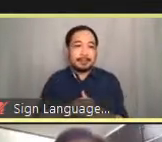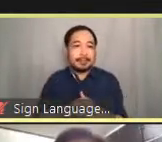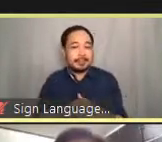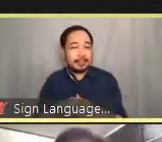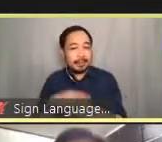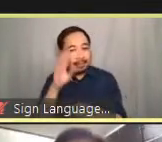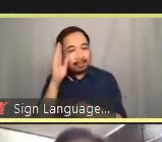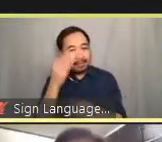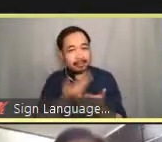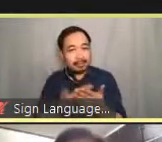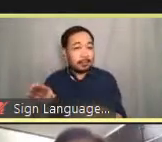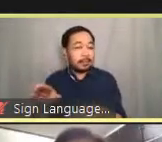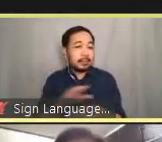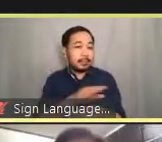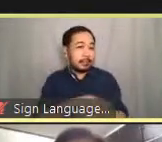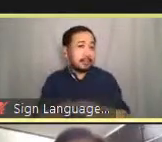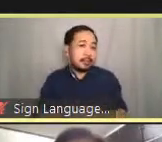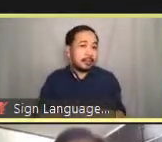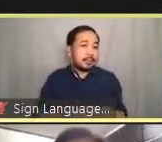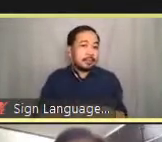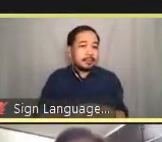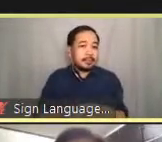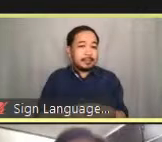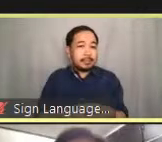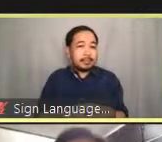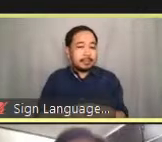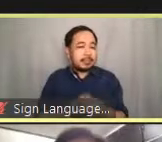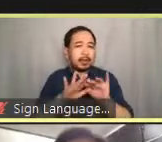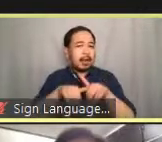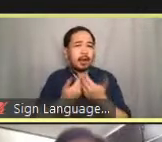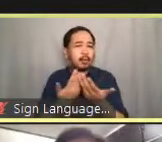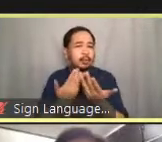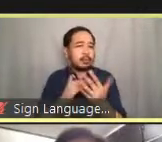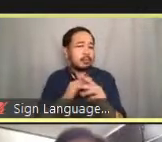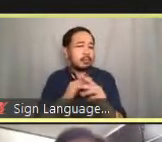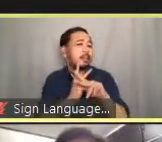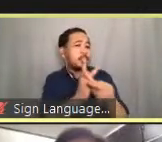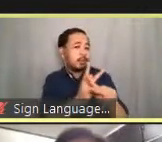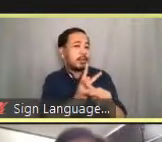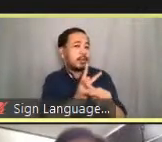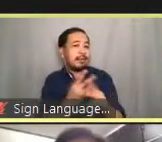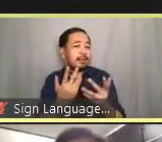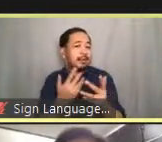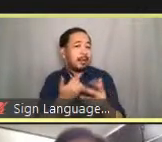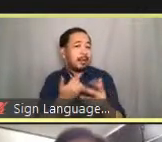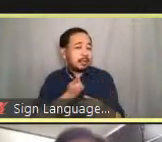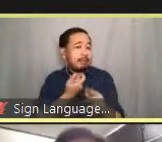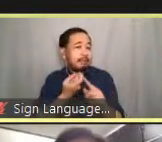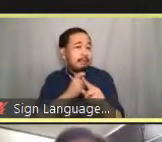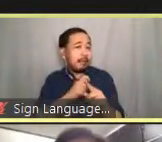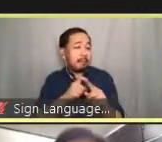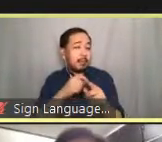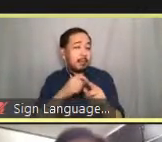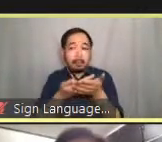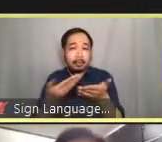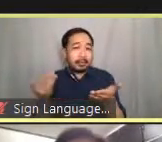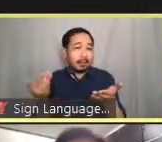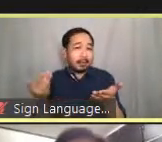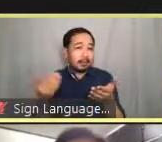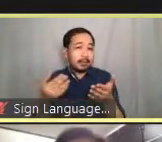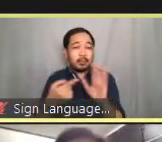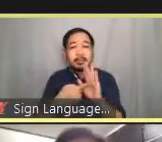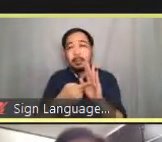Yes. Magandang hapon sa lahat. So, ating protection yung ating sarili from materials like